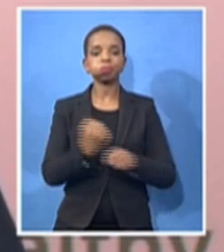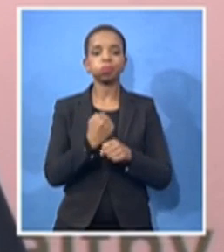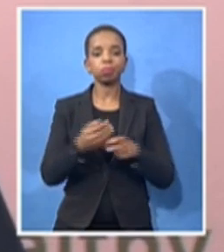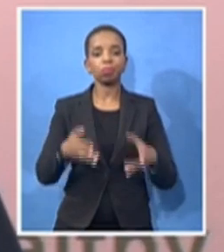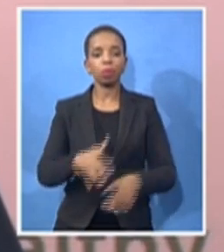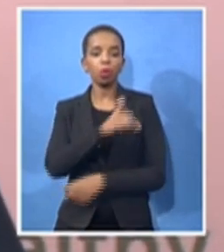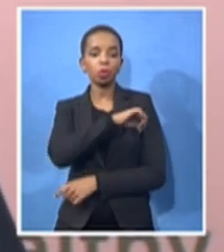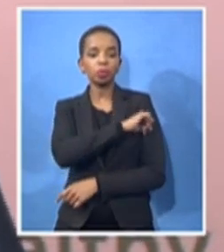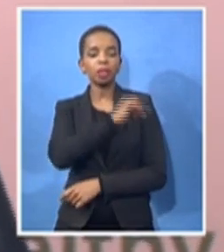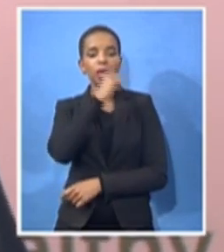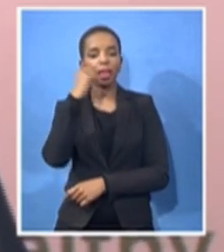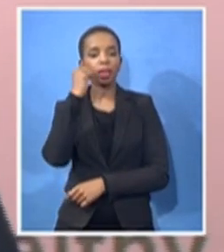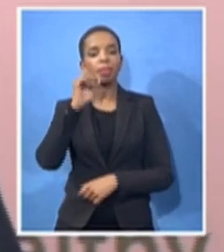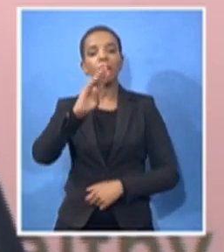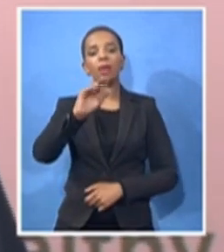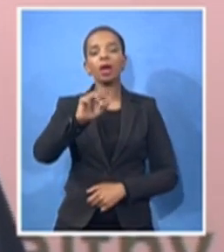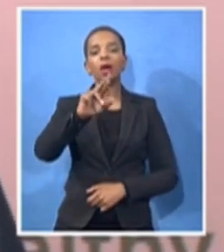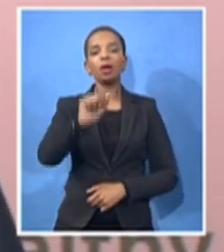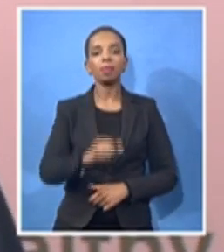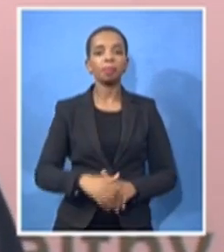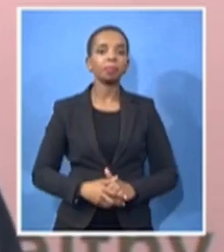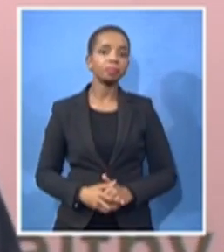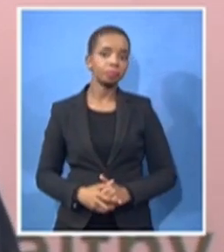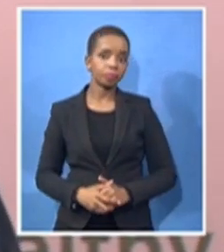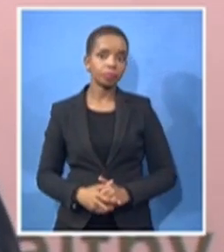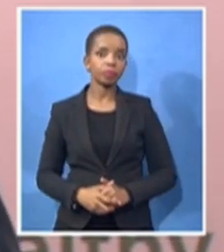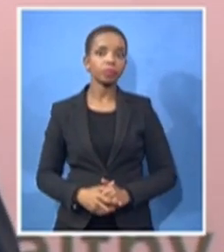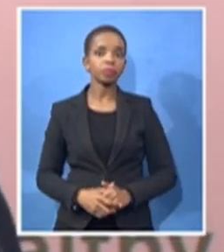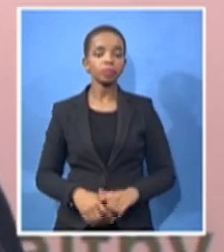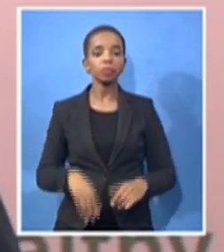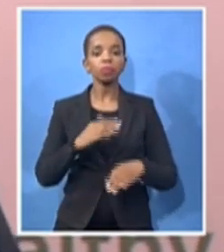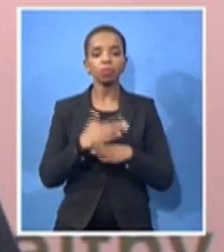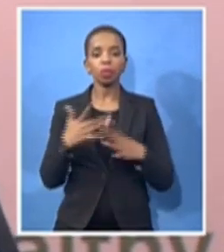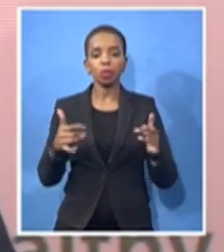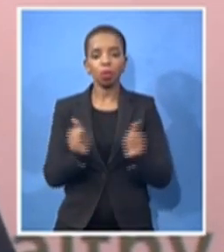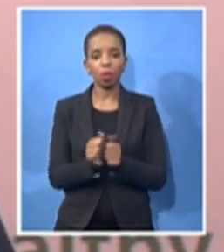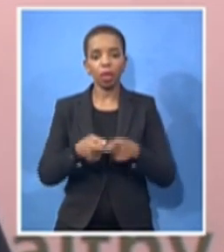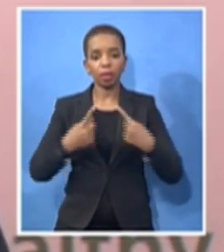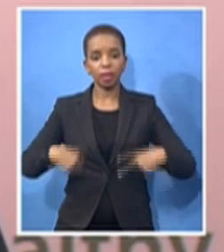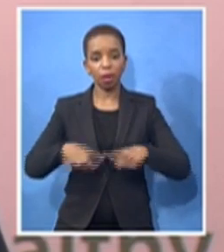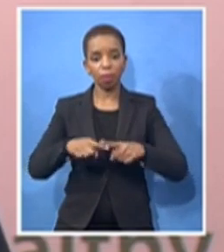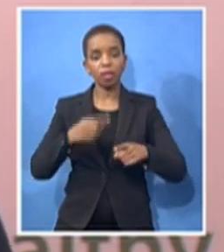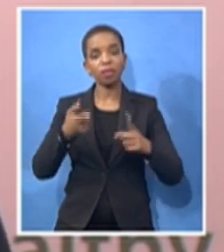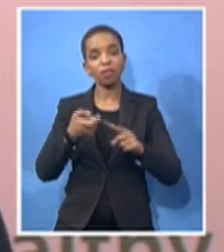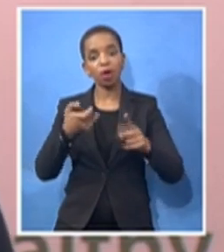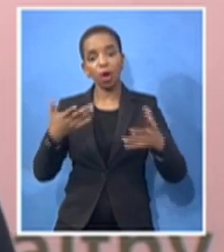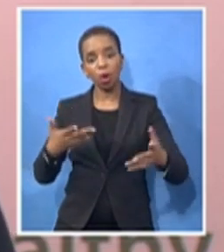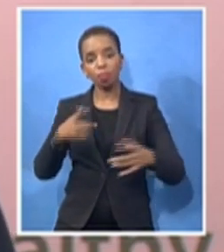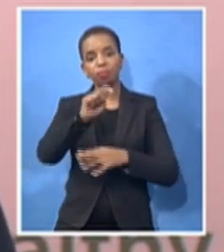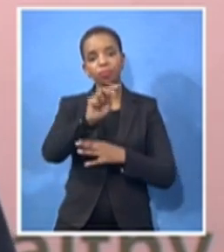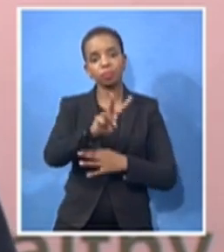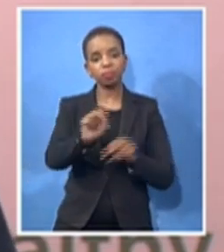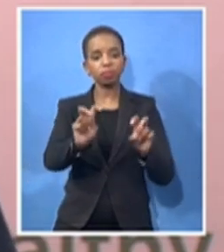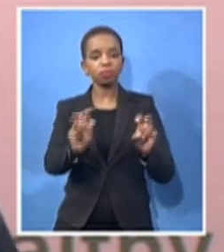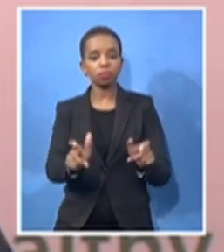media colleagues, thank you very much for your presence, and we greet you. Mine is really just to